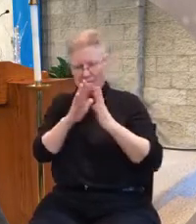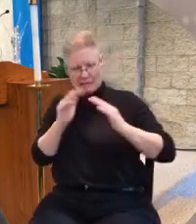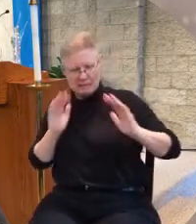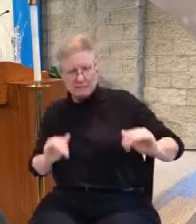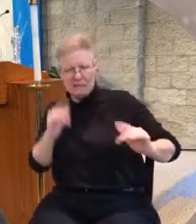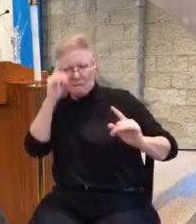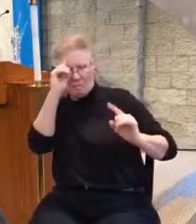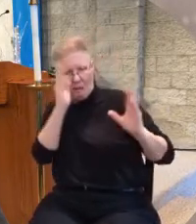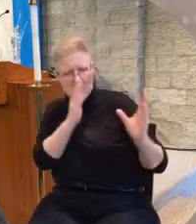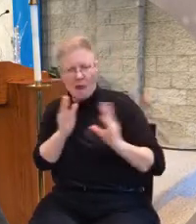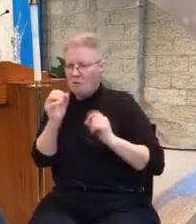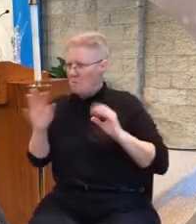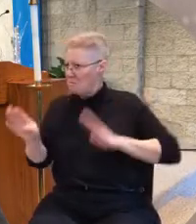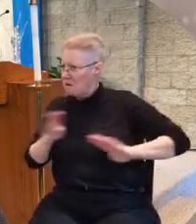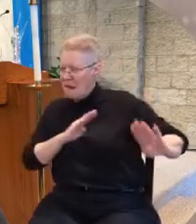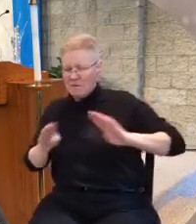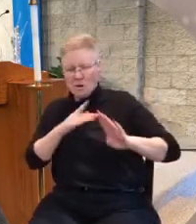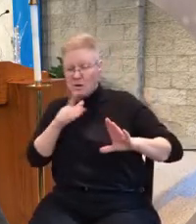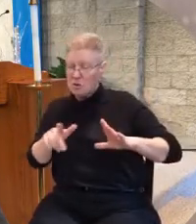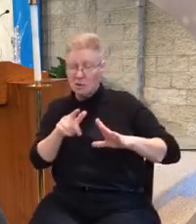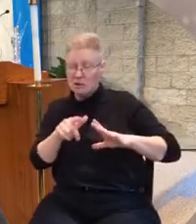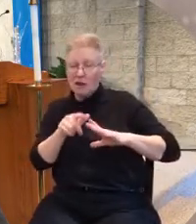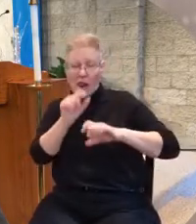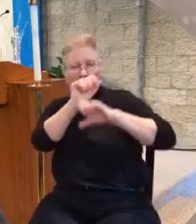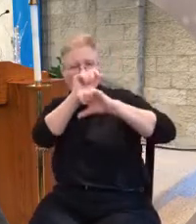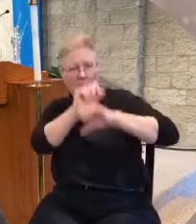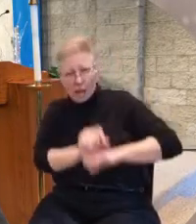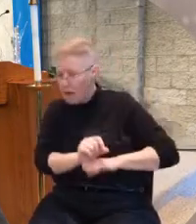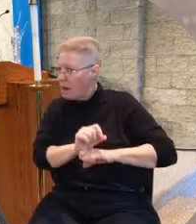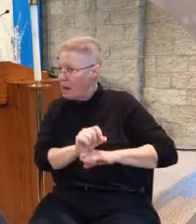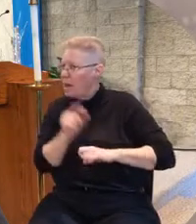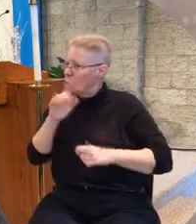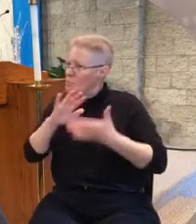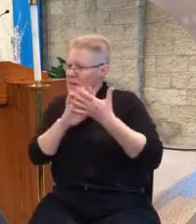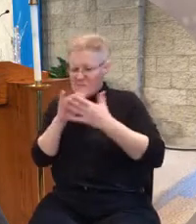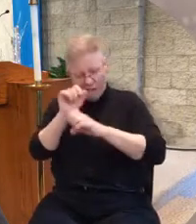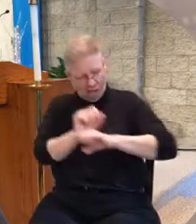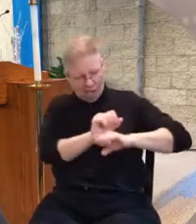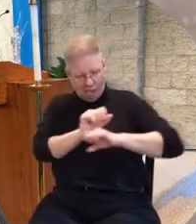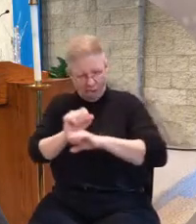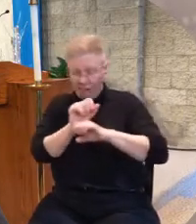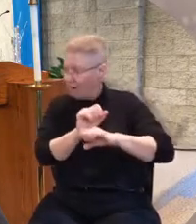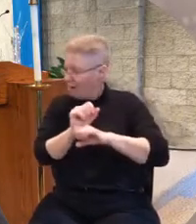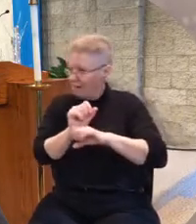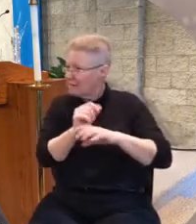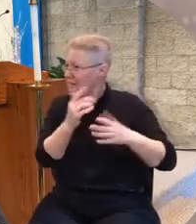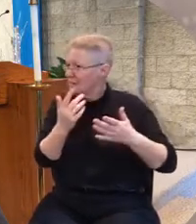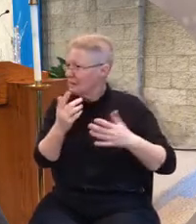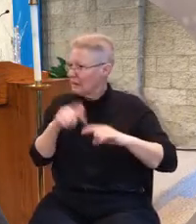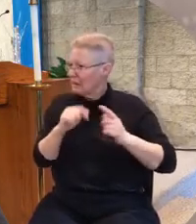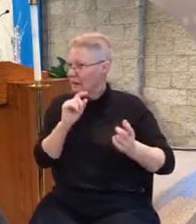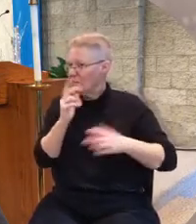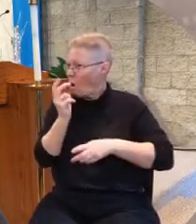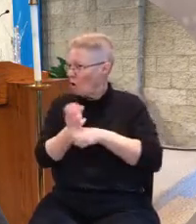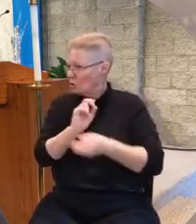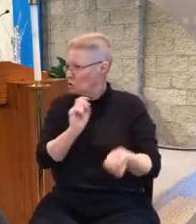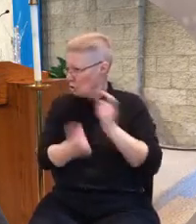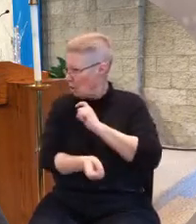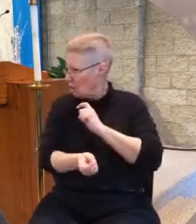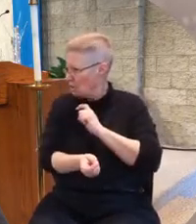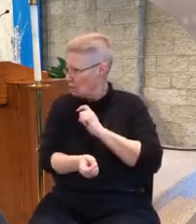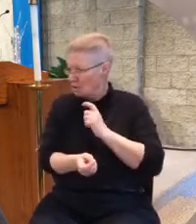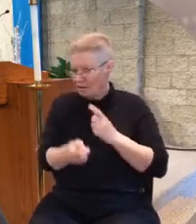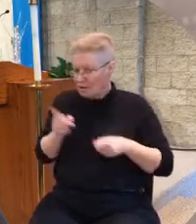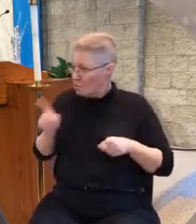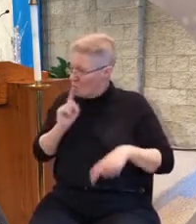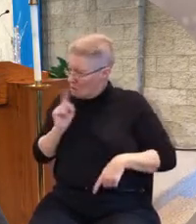or behavior pattern that you become enslaved or in bondage to it to the degree that even though you really, really, really, really want